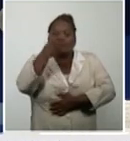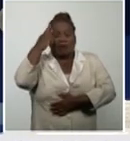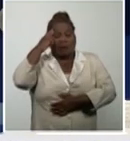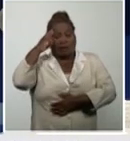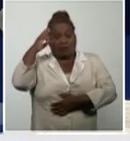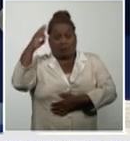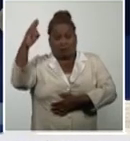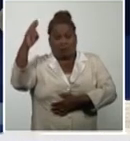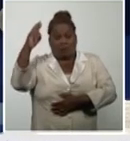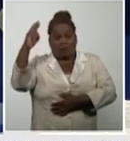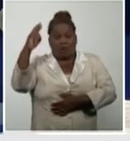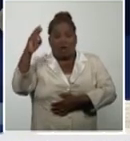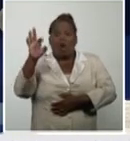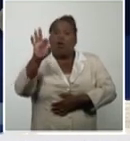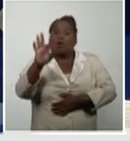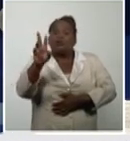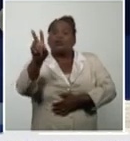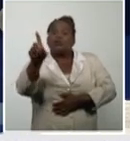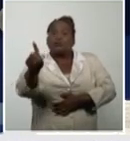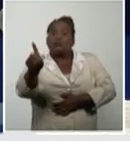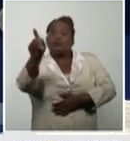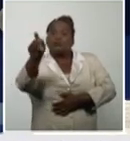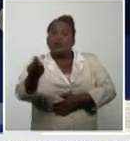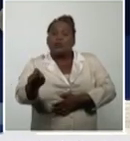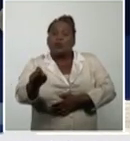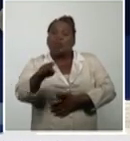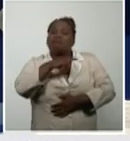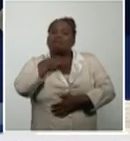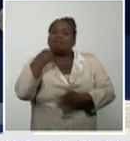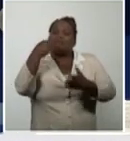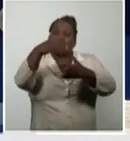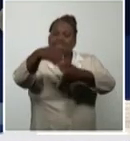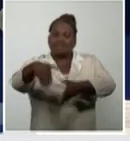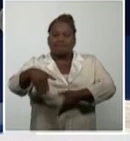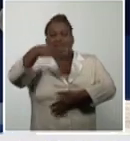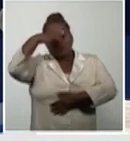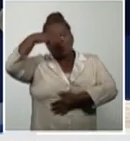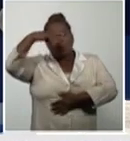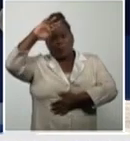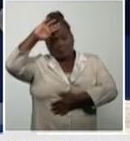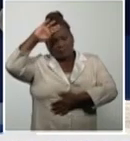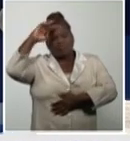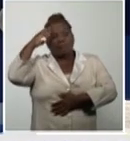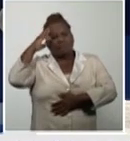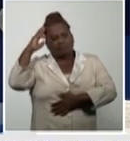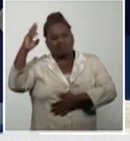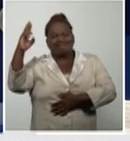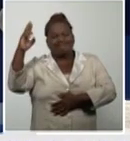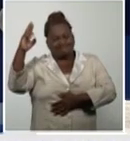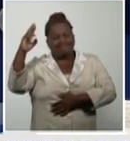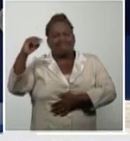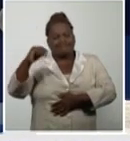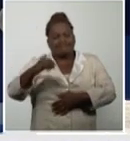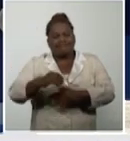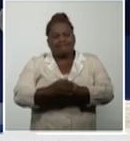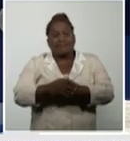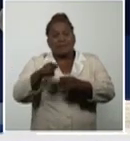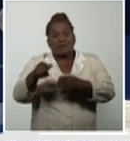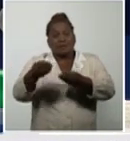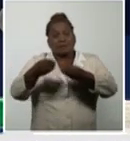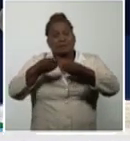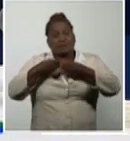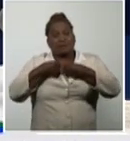that the 81 deaths that we have accumulated in our country, which gives us a lethality